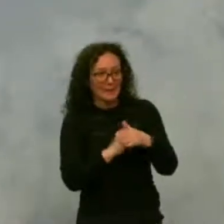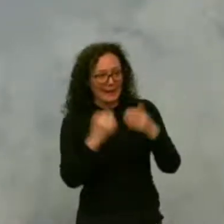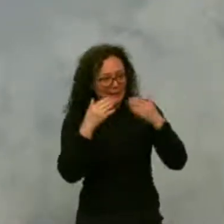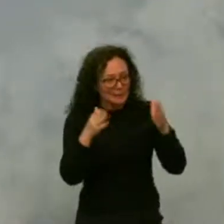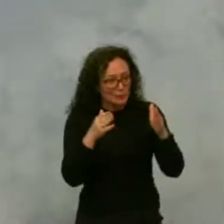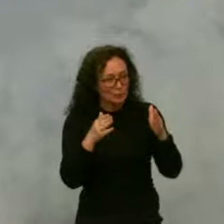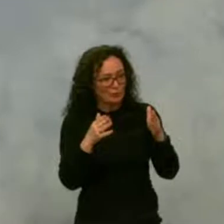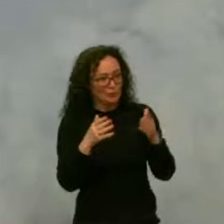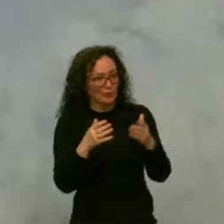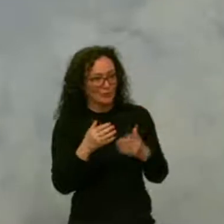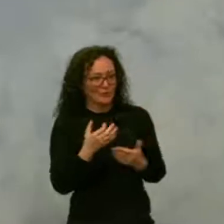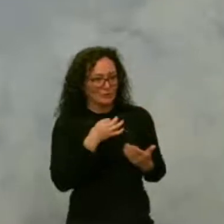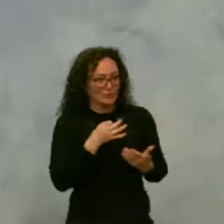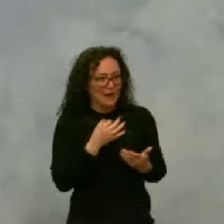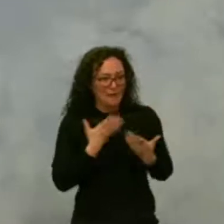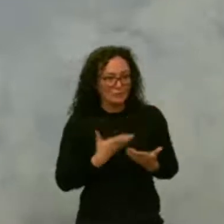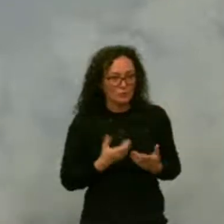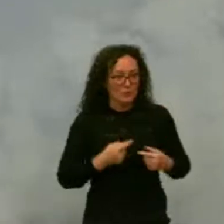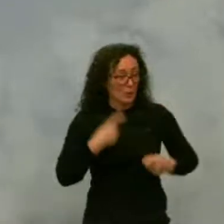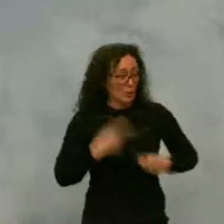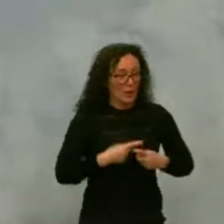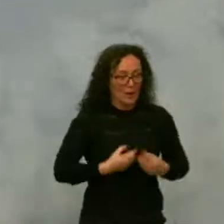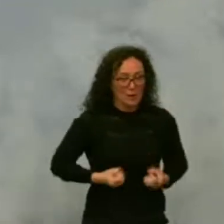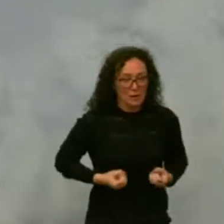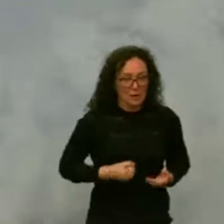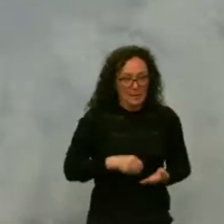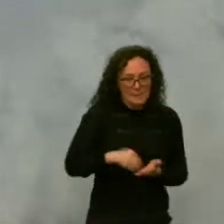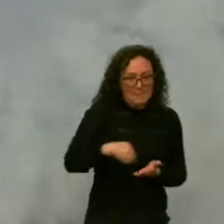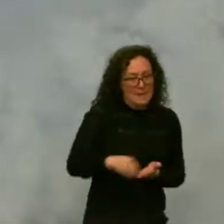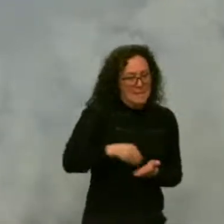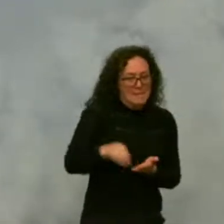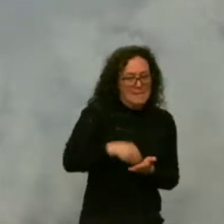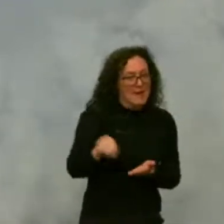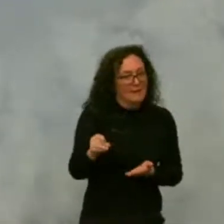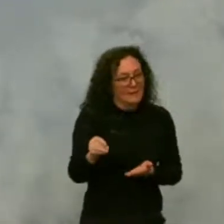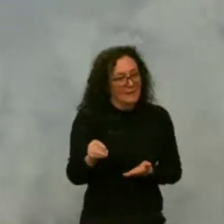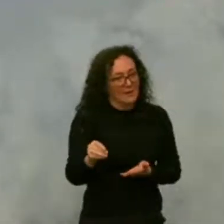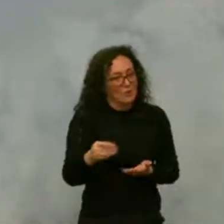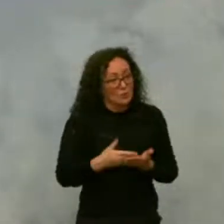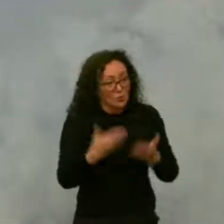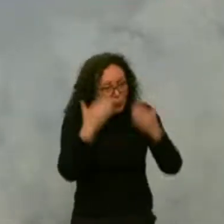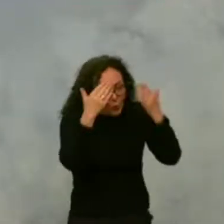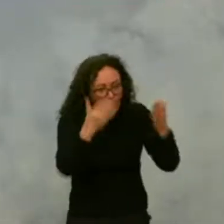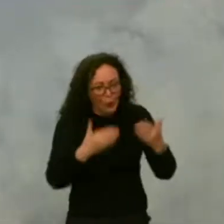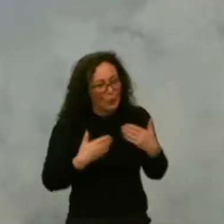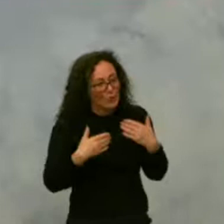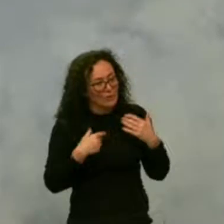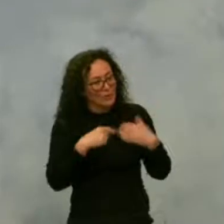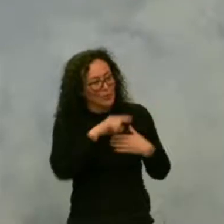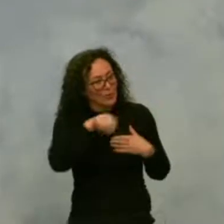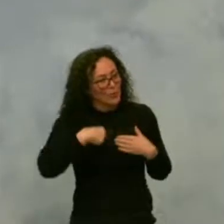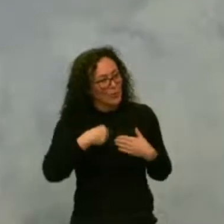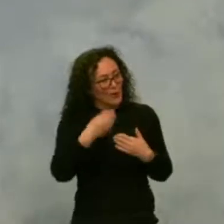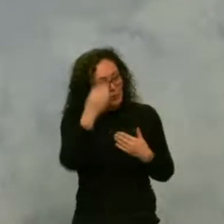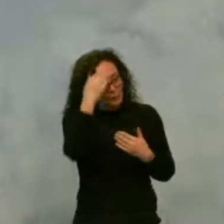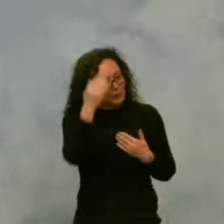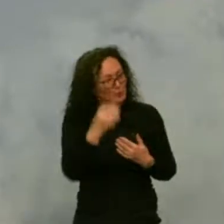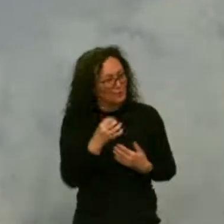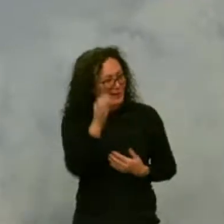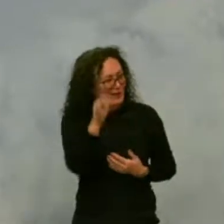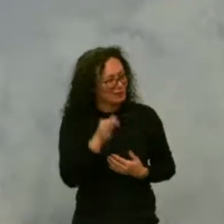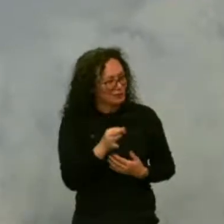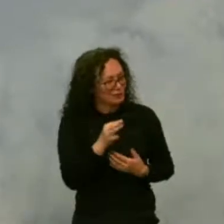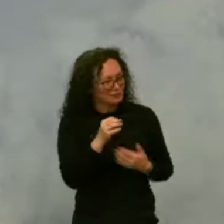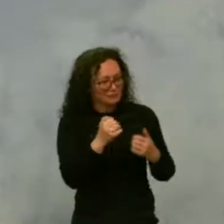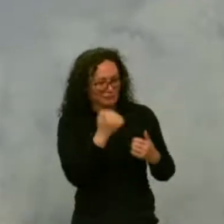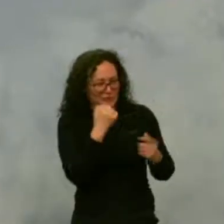required to be repaid at any given time, particularly when we don't know what interest rates will be at that point in time. Again, I'm reporting that we are within